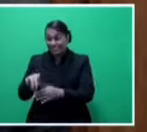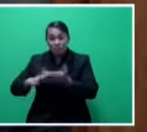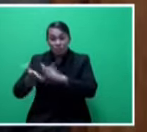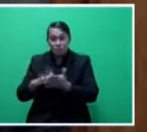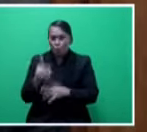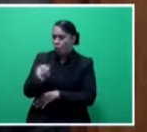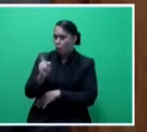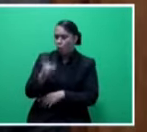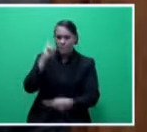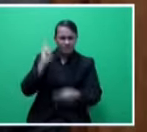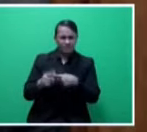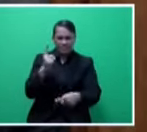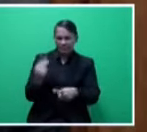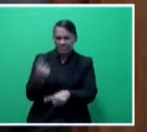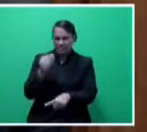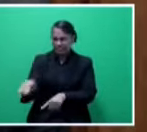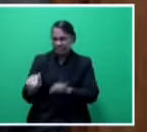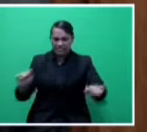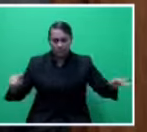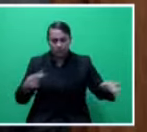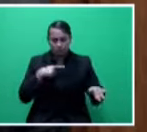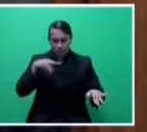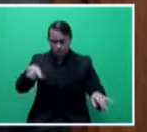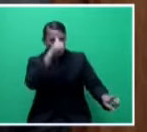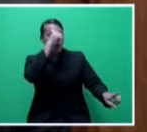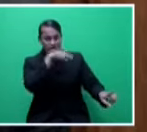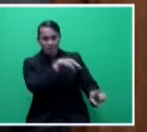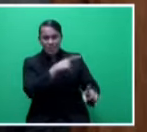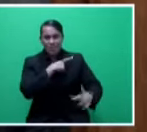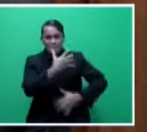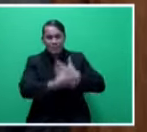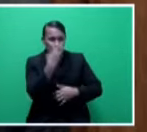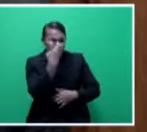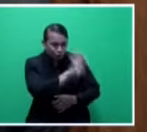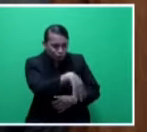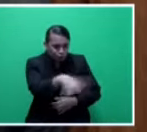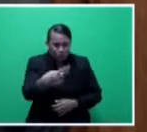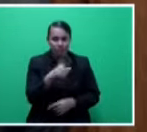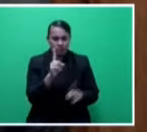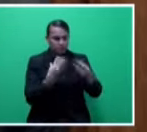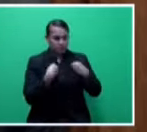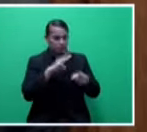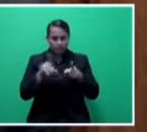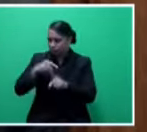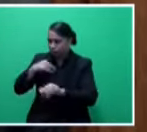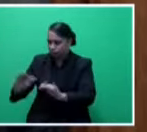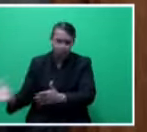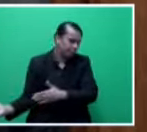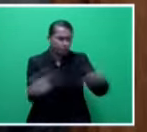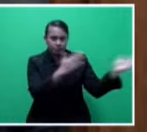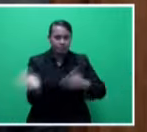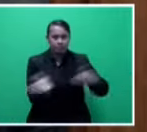with confidence, and the development of critical infrastructure along or near the coast can be tailored to accommodate the wave